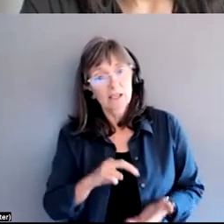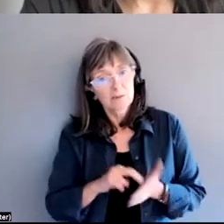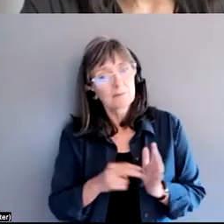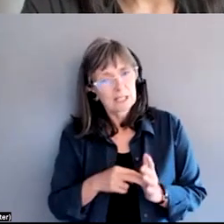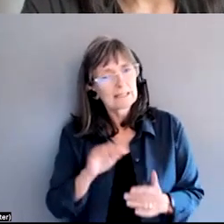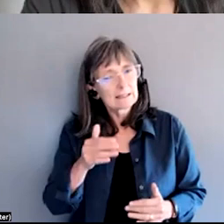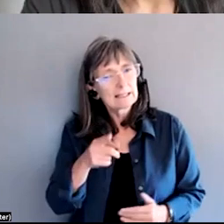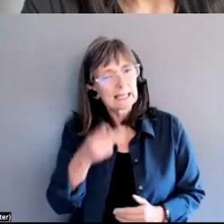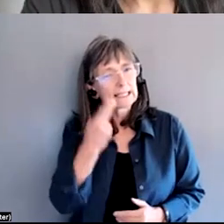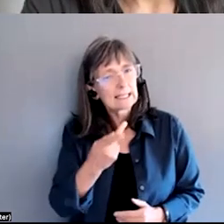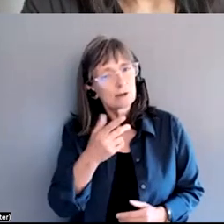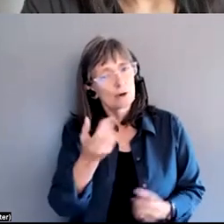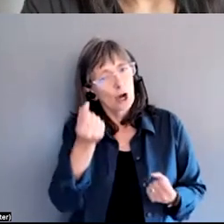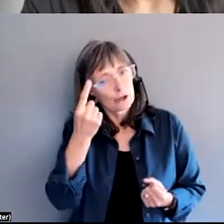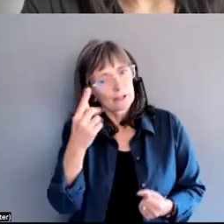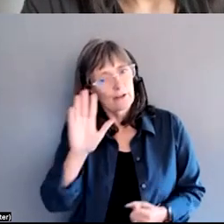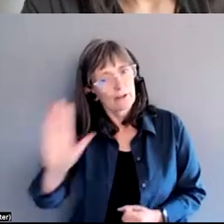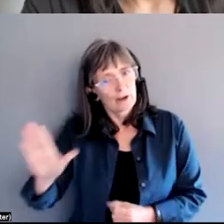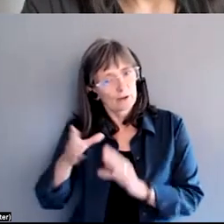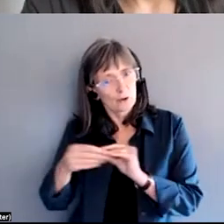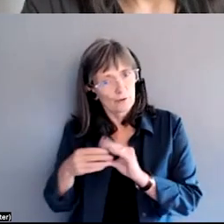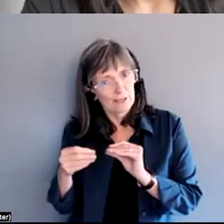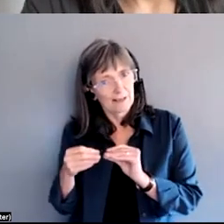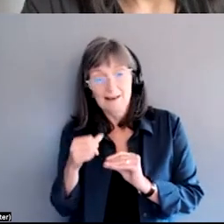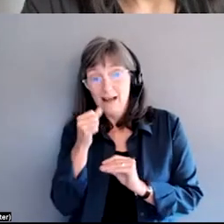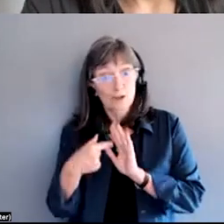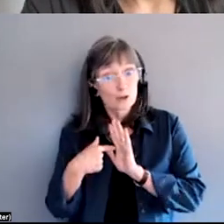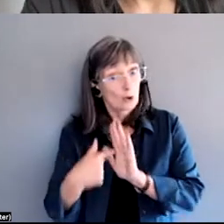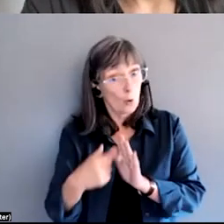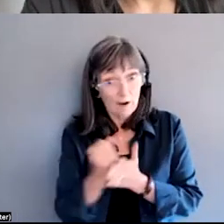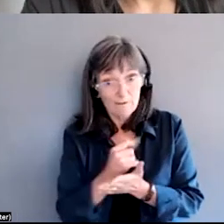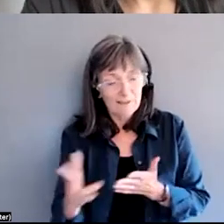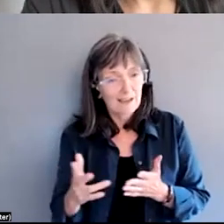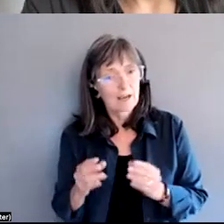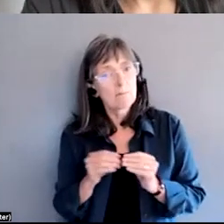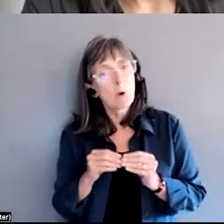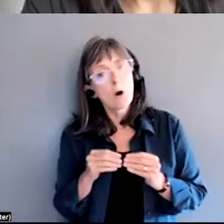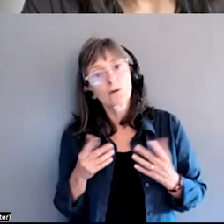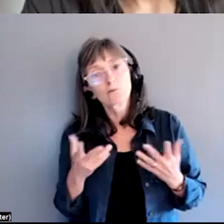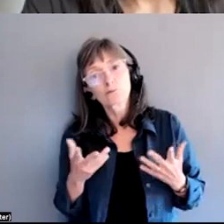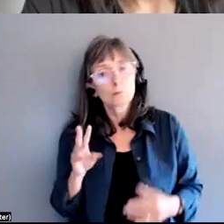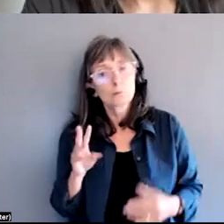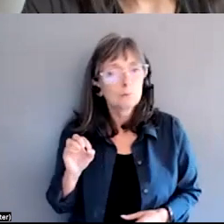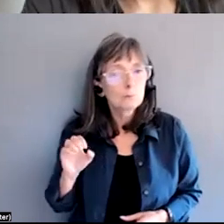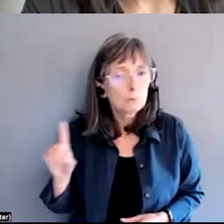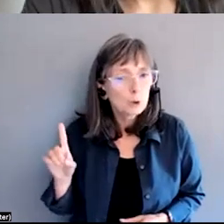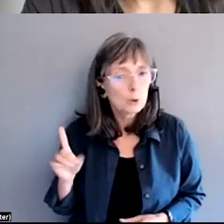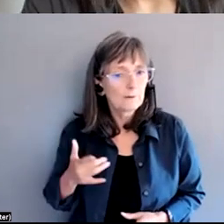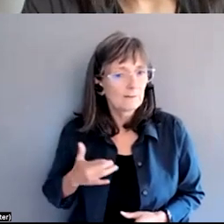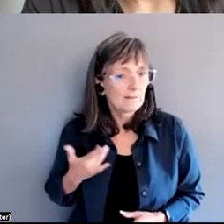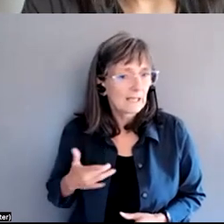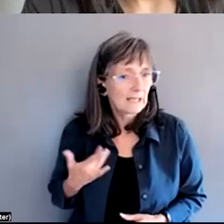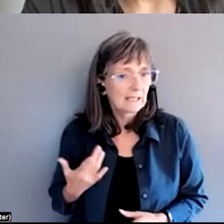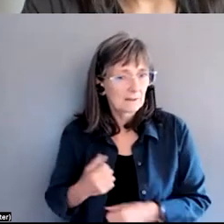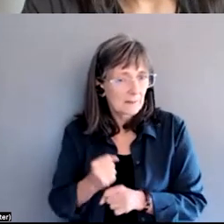expanded the story by not telling it all. You've left things open, you've created the mood. Whereas I think people, when they're